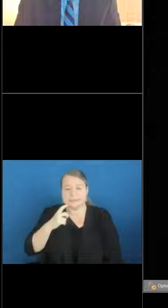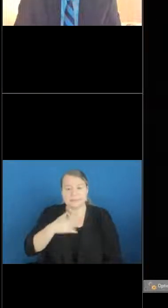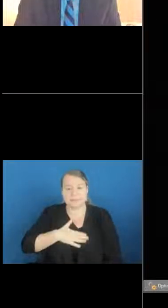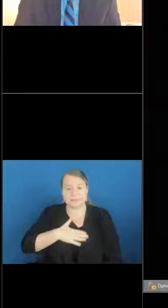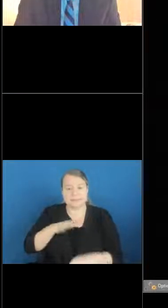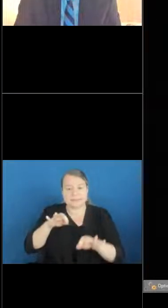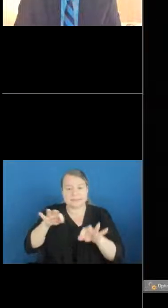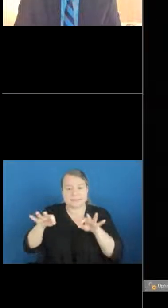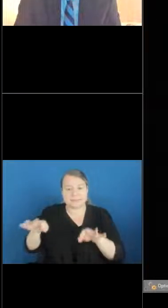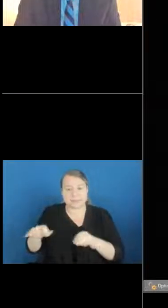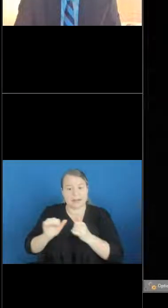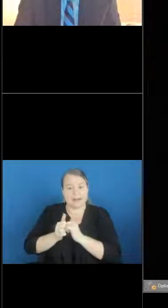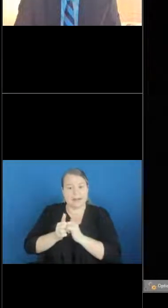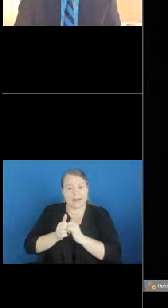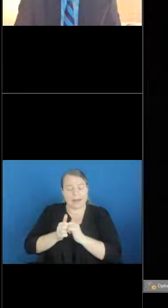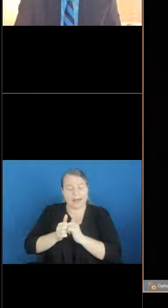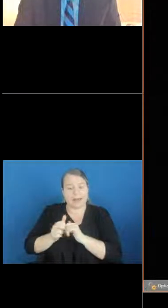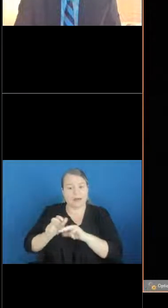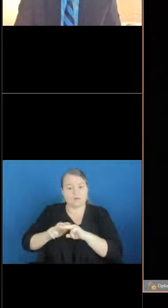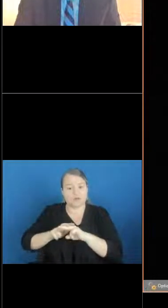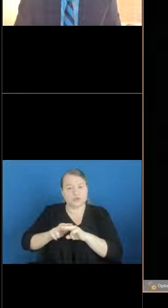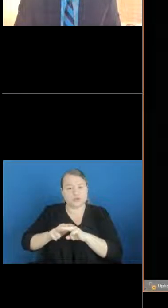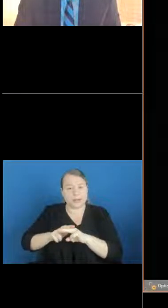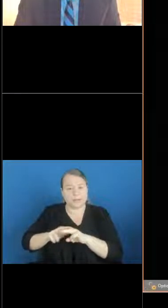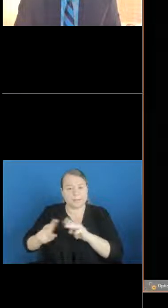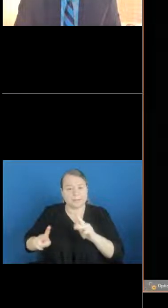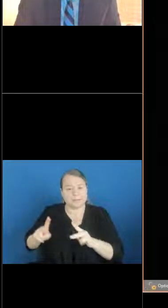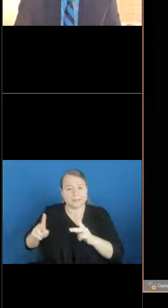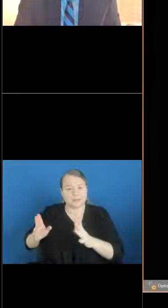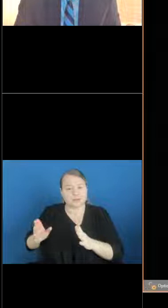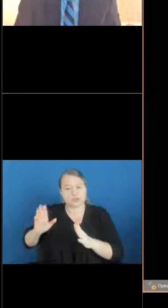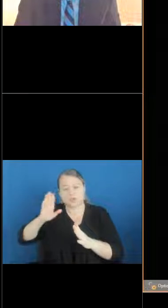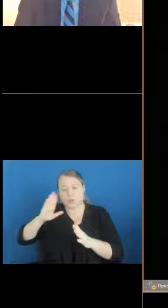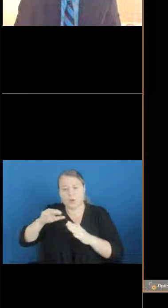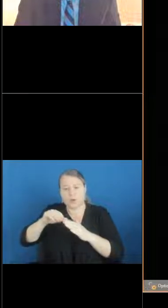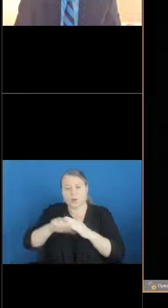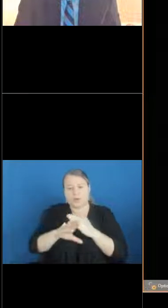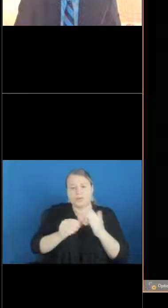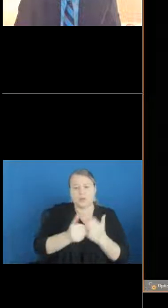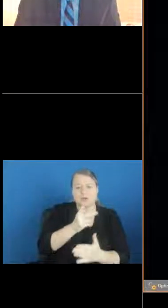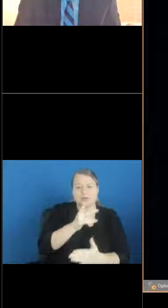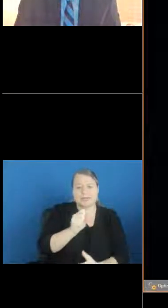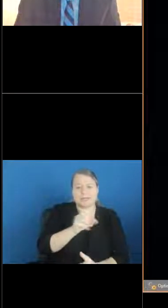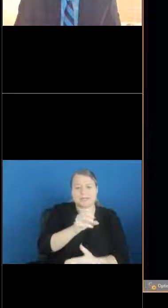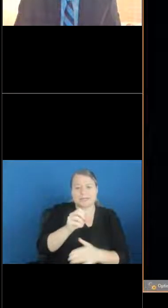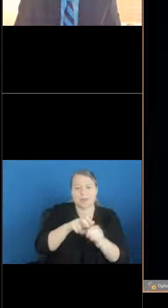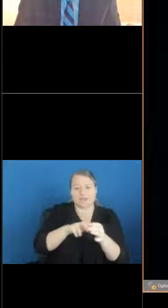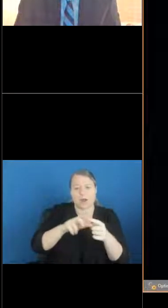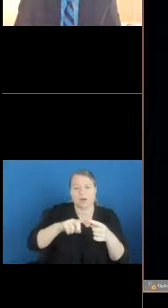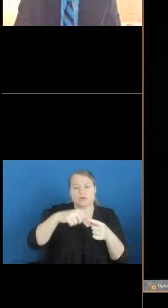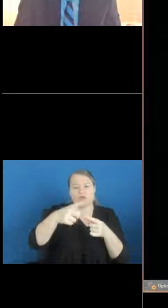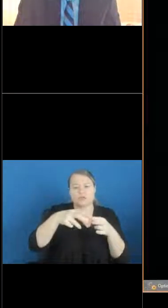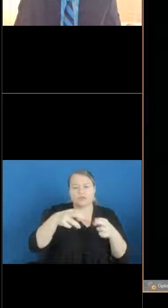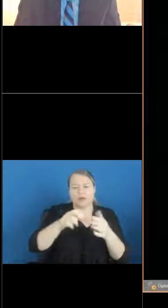how passengers from train will access the new kiss and ride across the road.